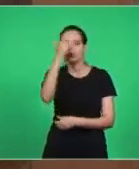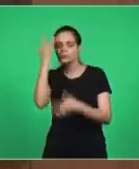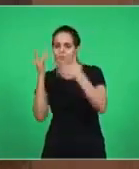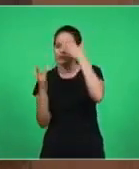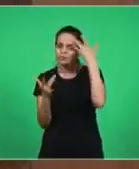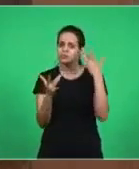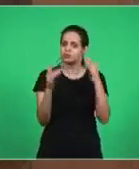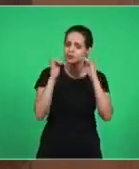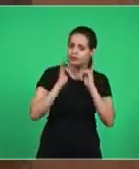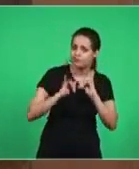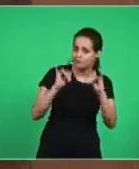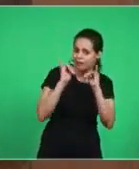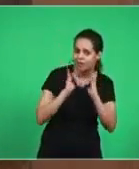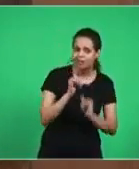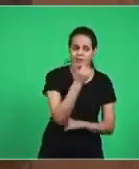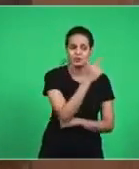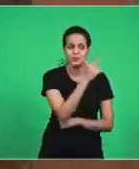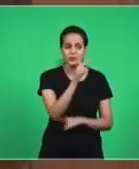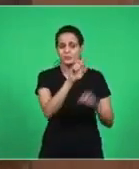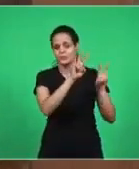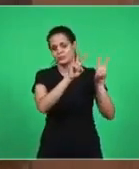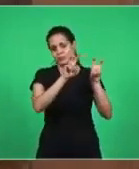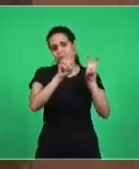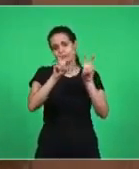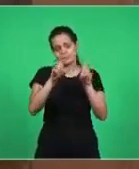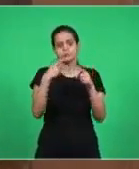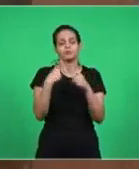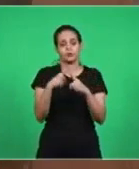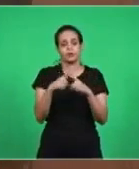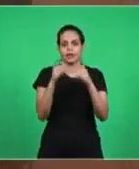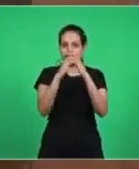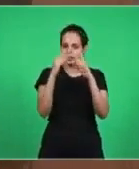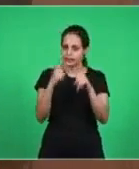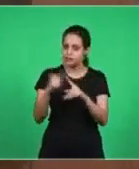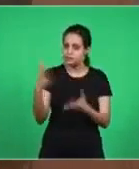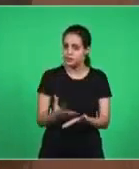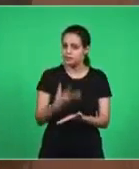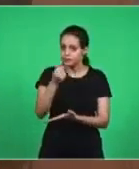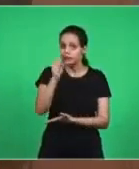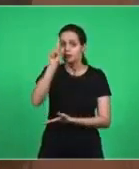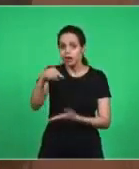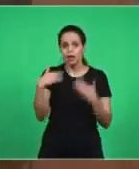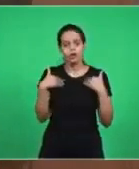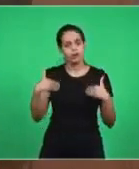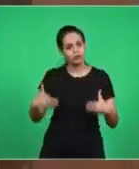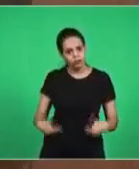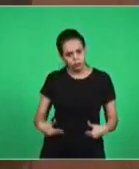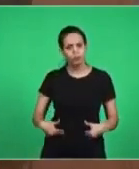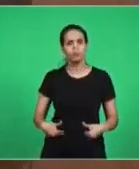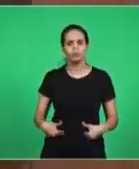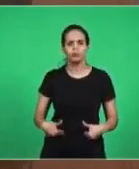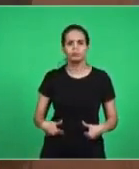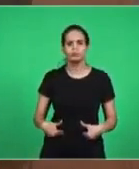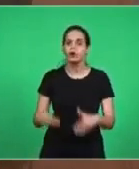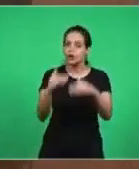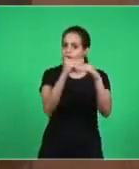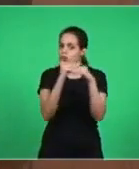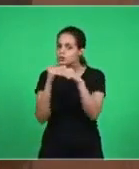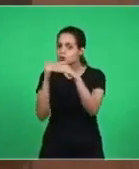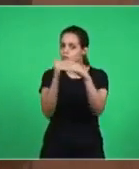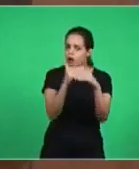the situation, the wine, the bread, because we are all body. The church that going to the parts is a